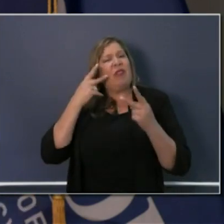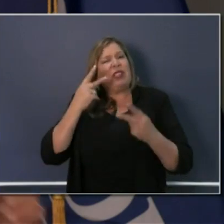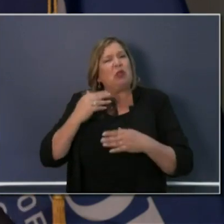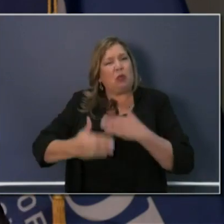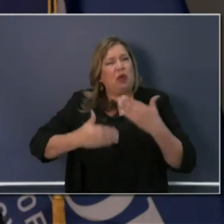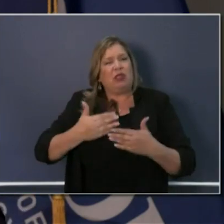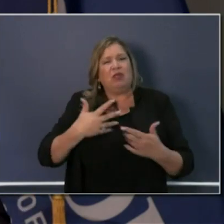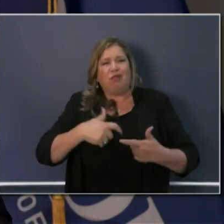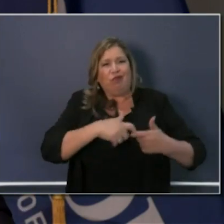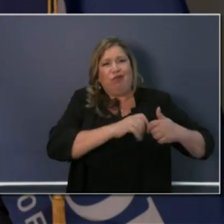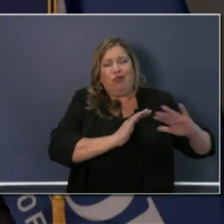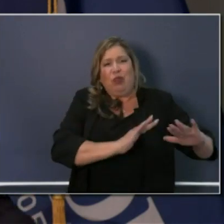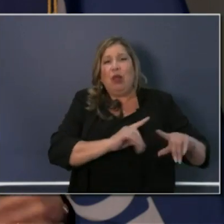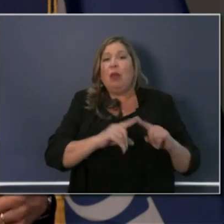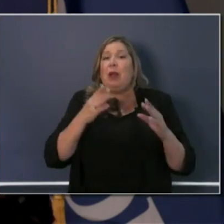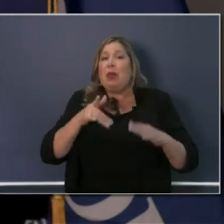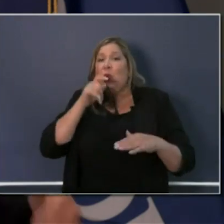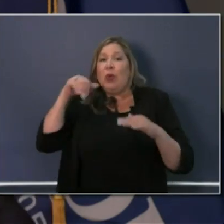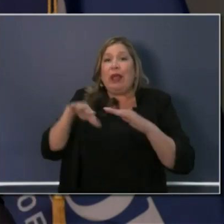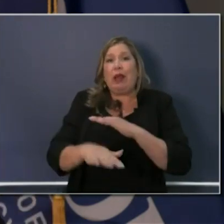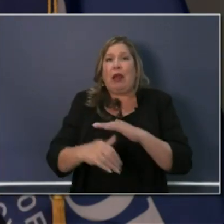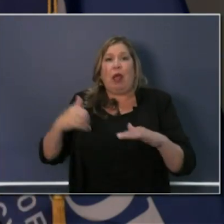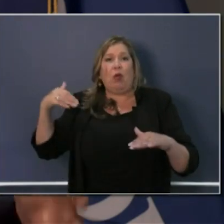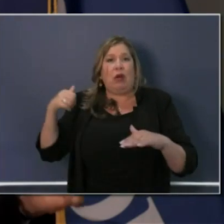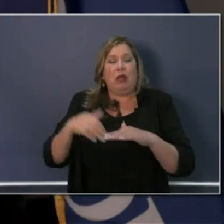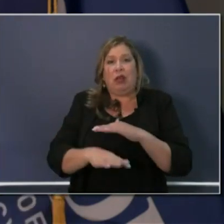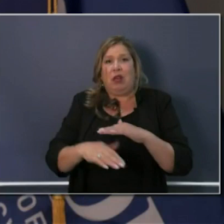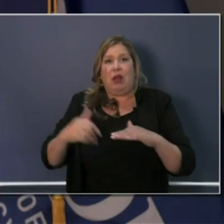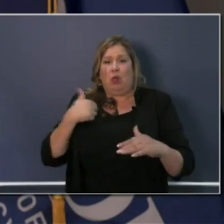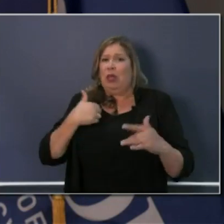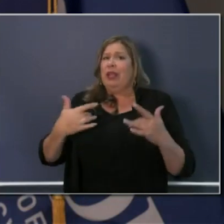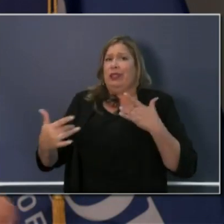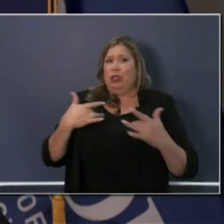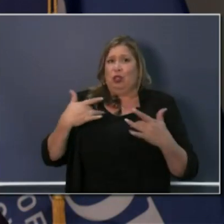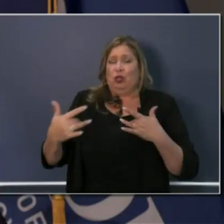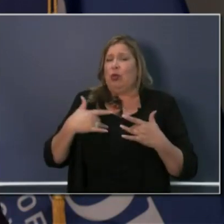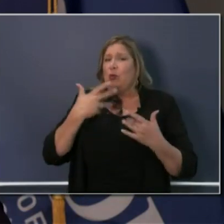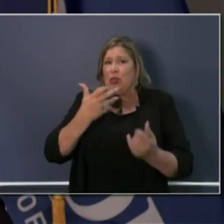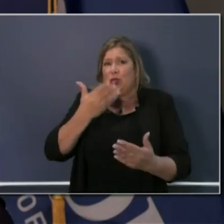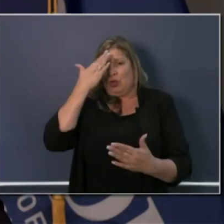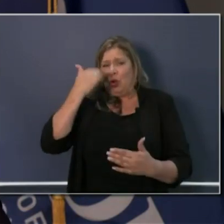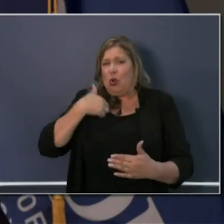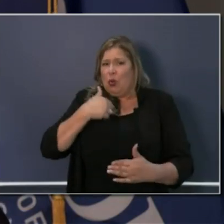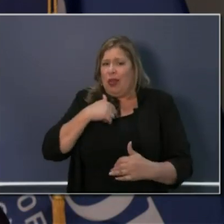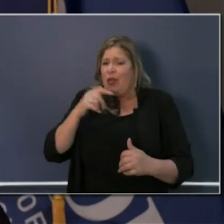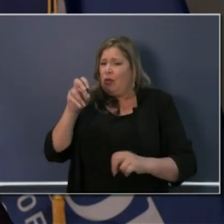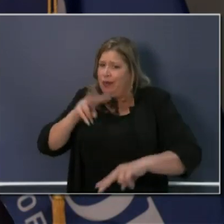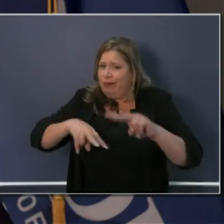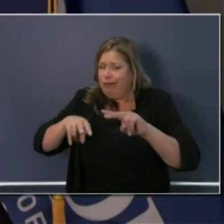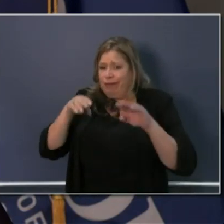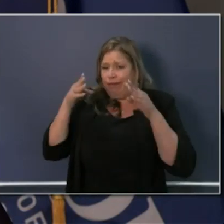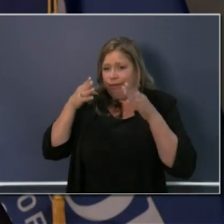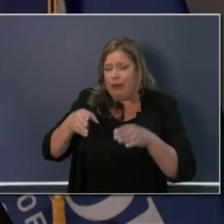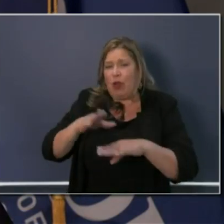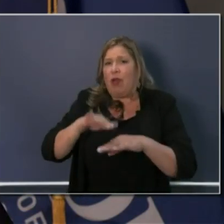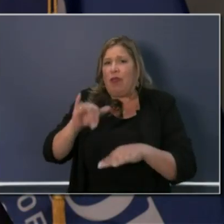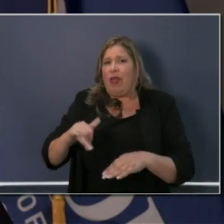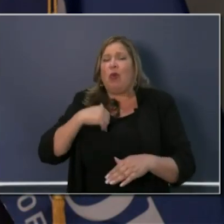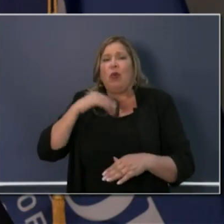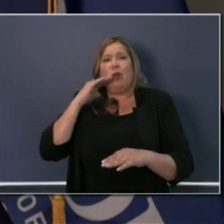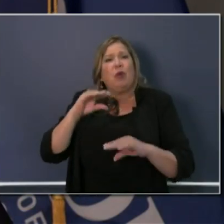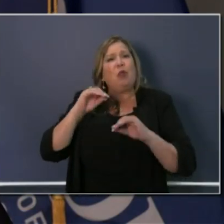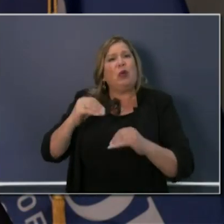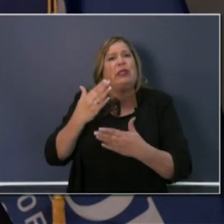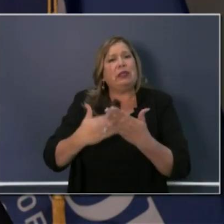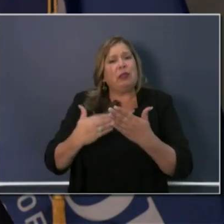that kind of mixing is a point of consideration and concern, and know that we're leaning into that and we're putting protocols and procedures in